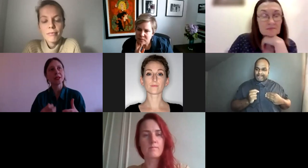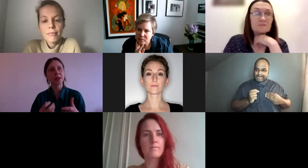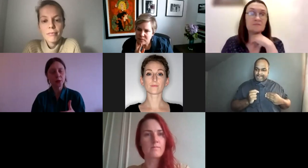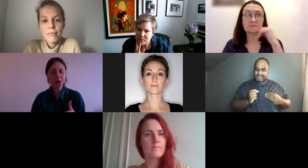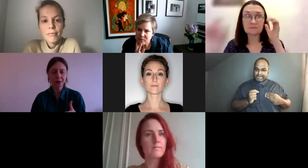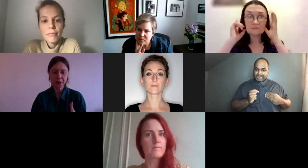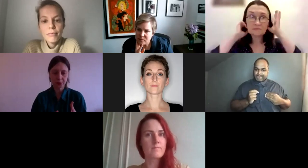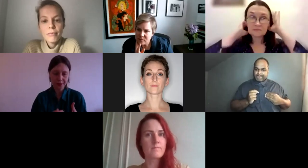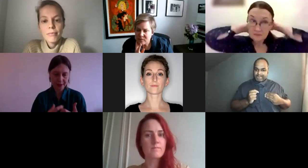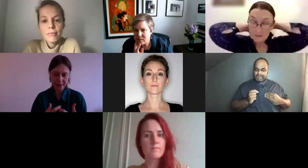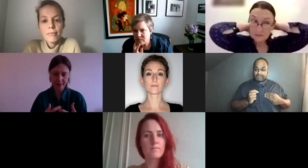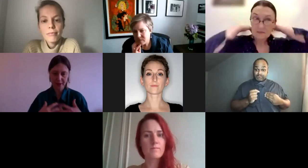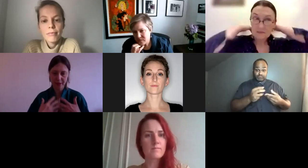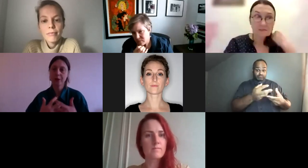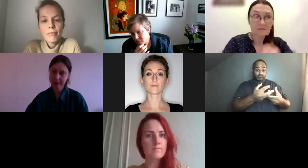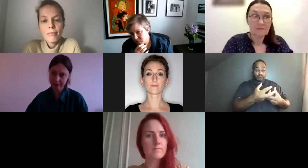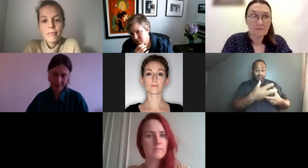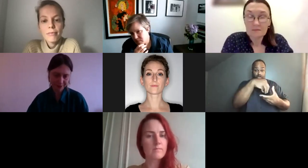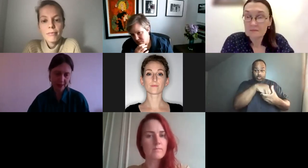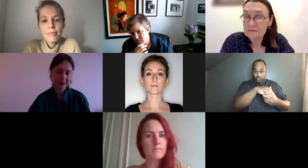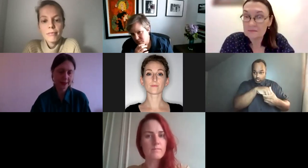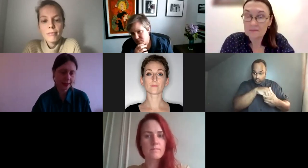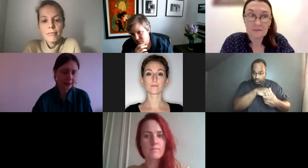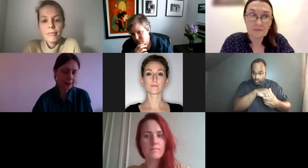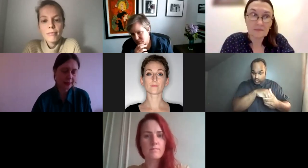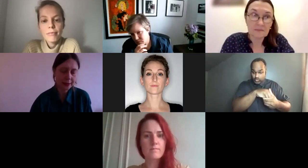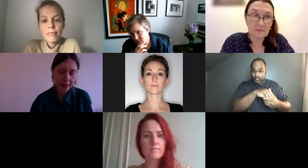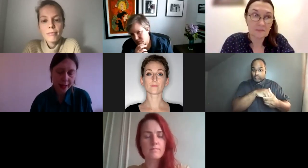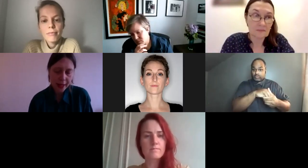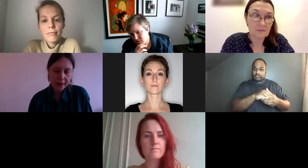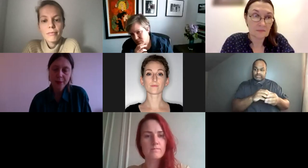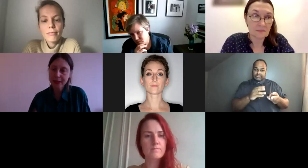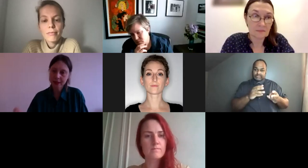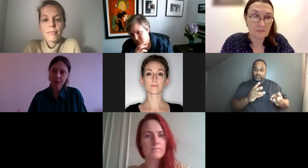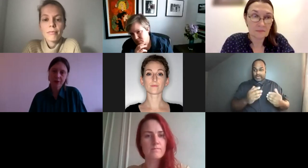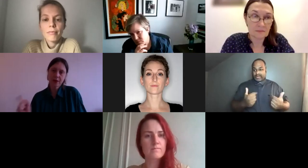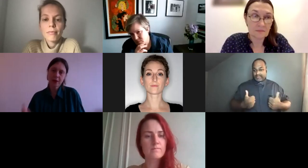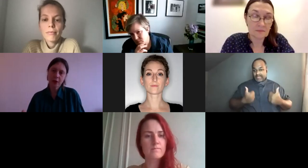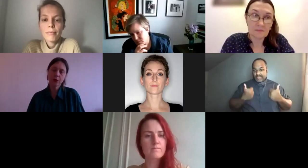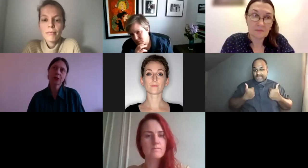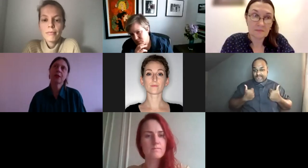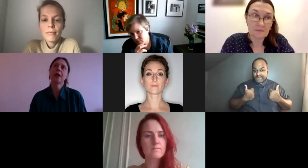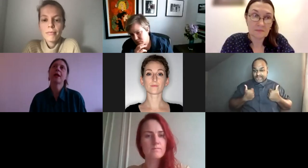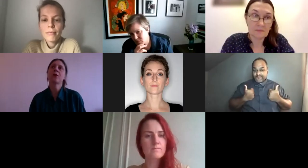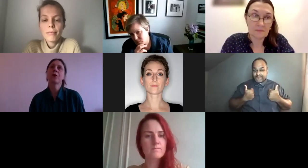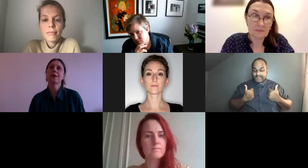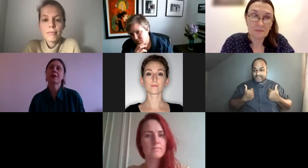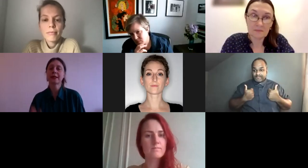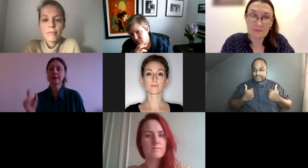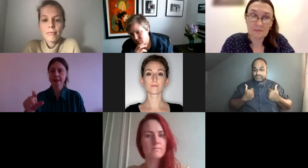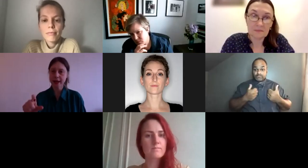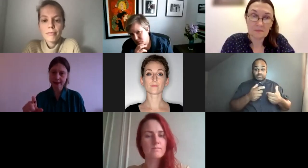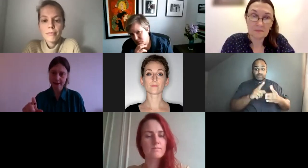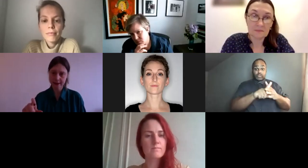Because inclusion, it was the way of living, as I said. And the beginning of this inclusion was